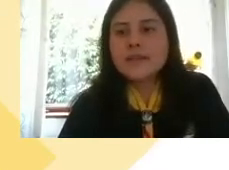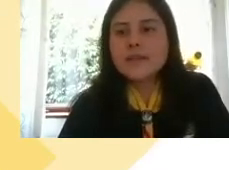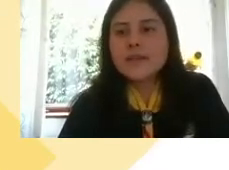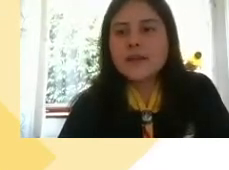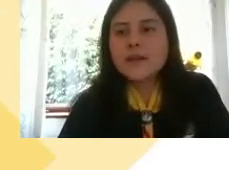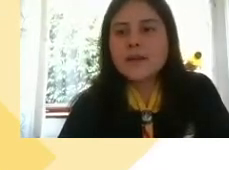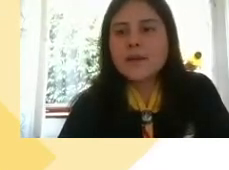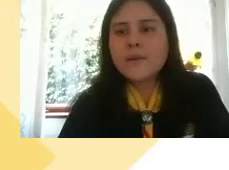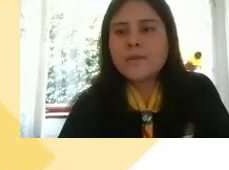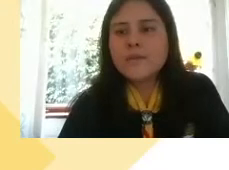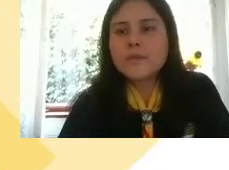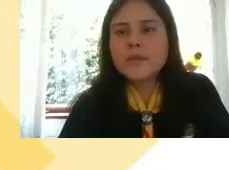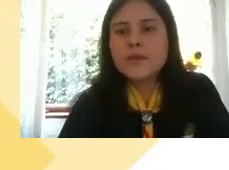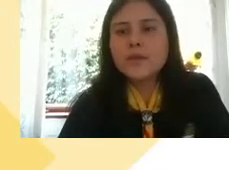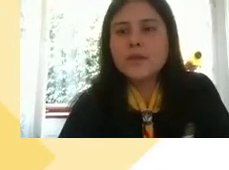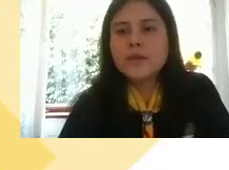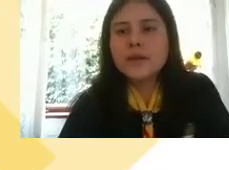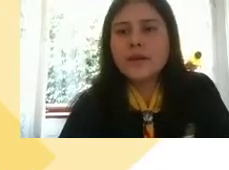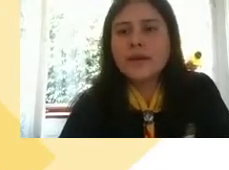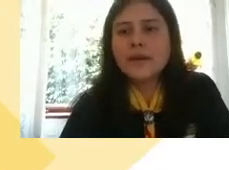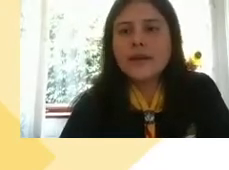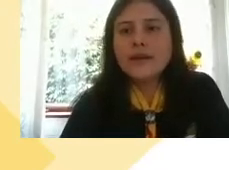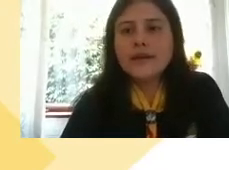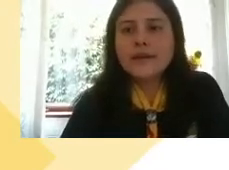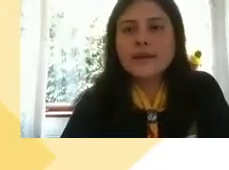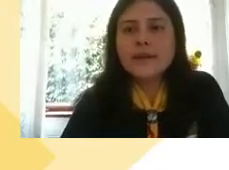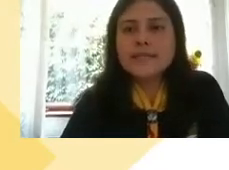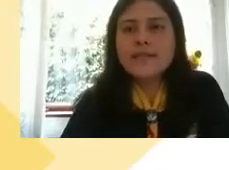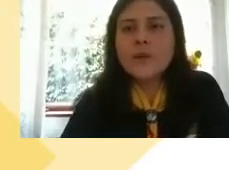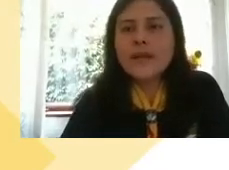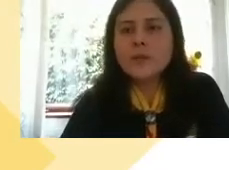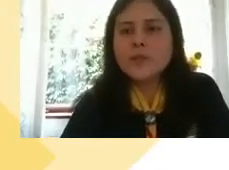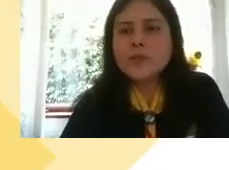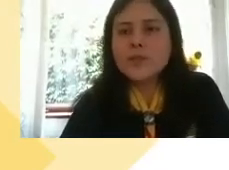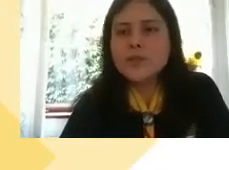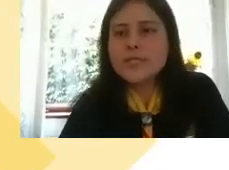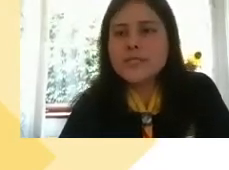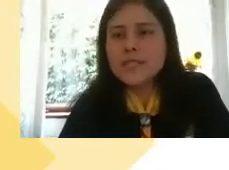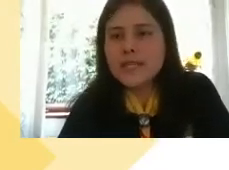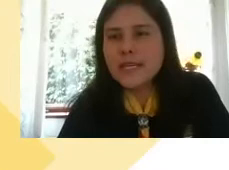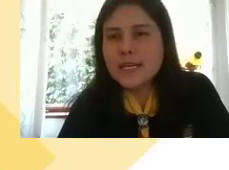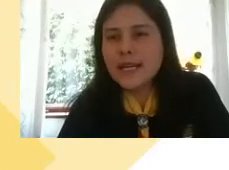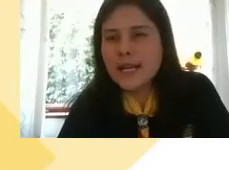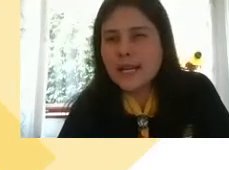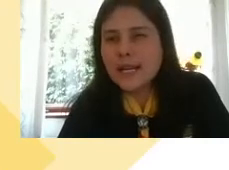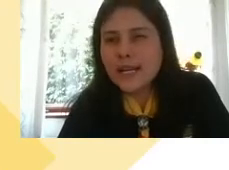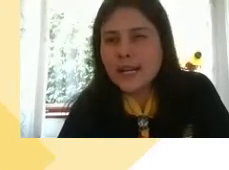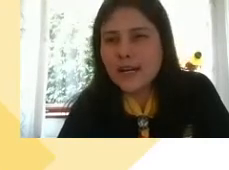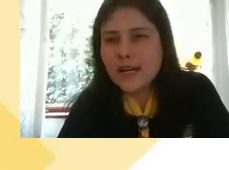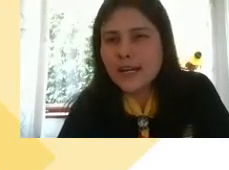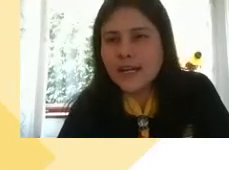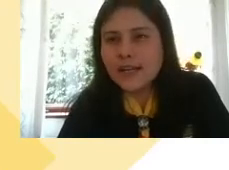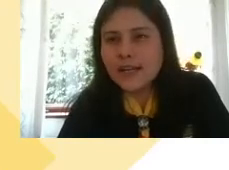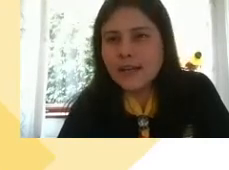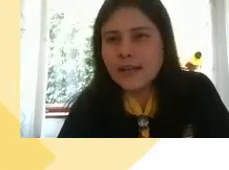see. See you. Yeah. Is everyone able to see